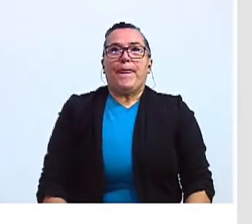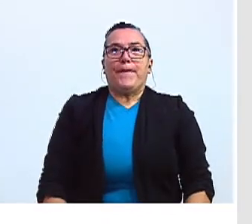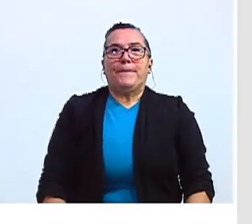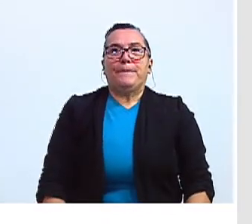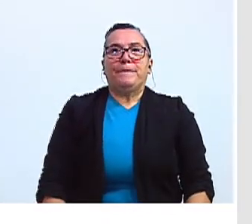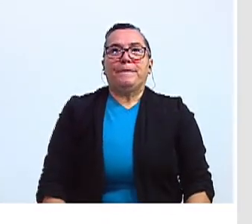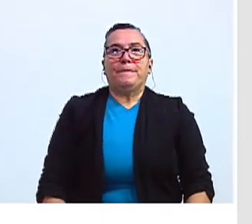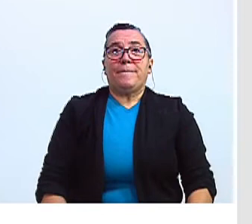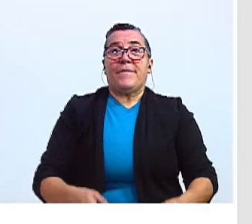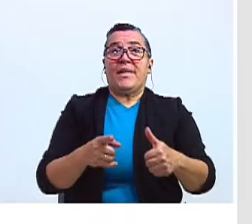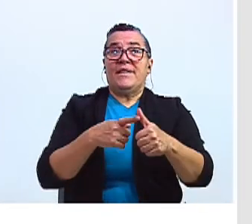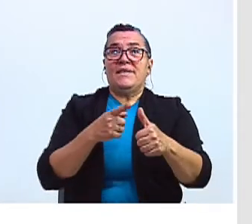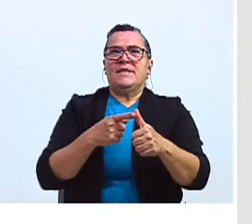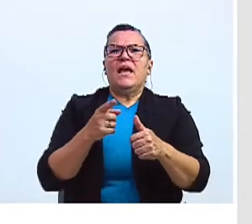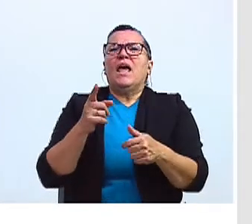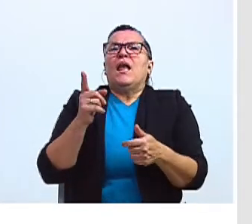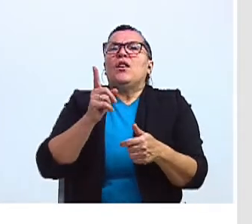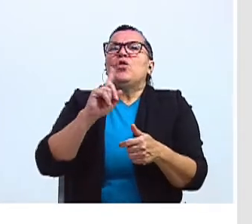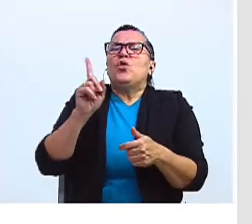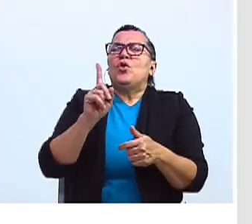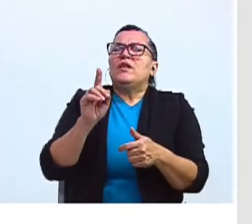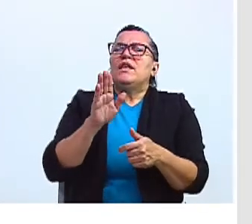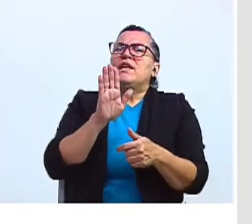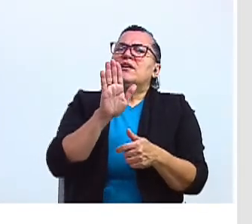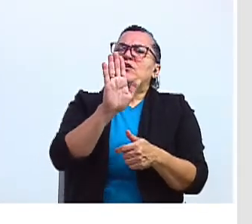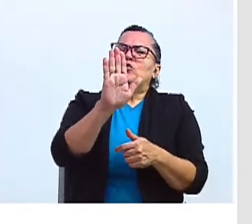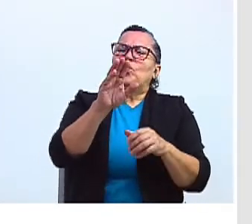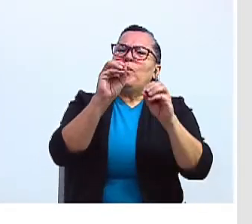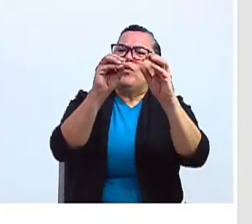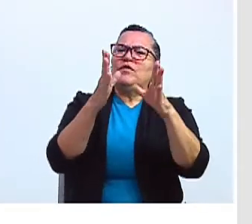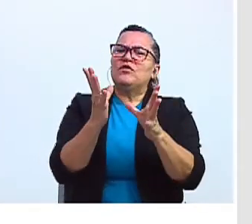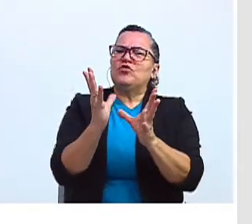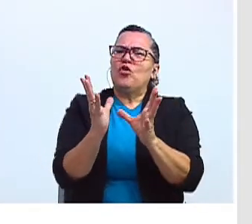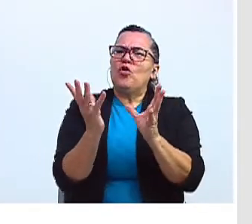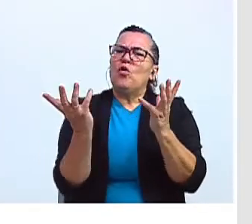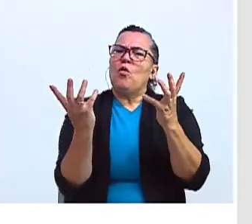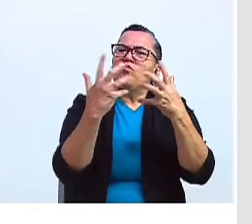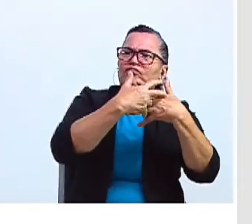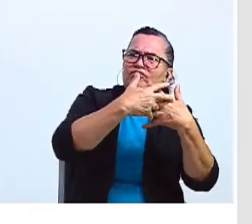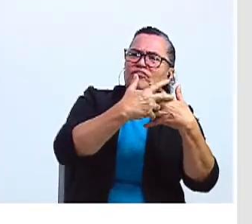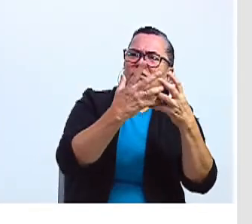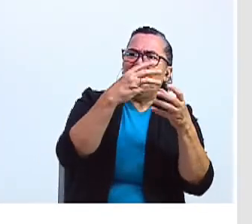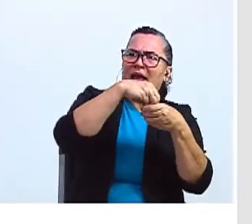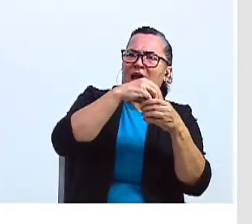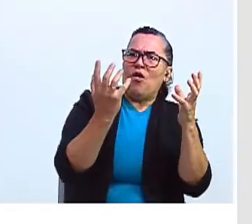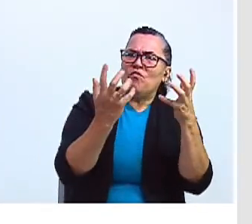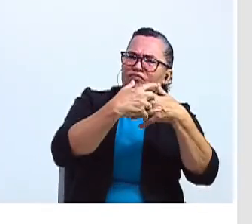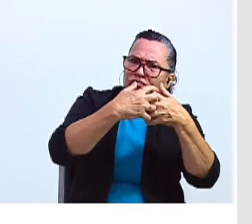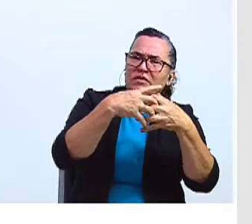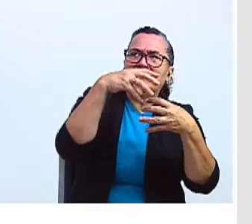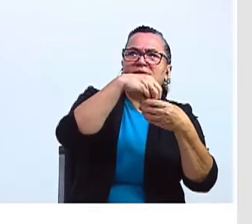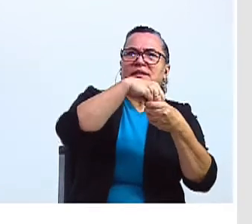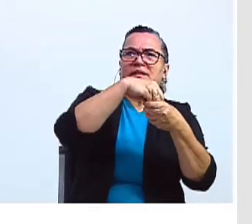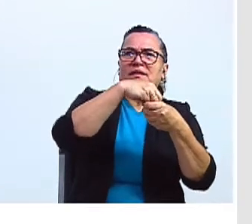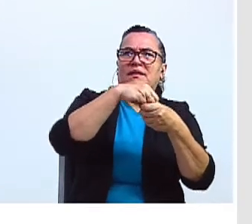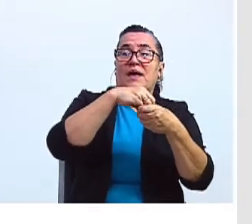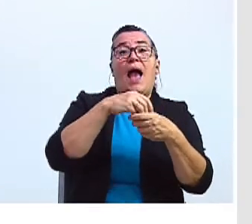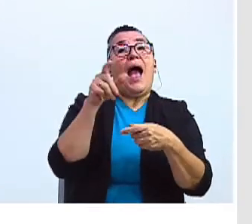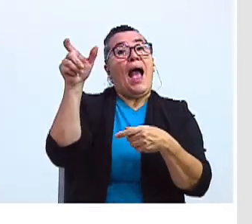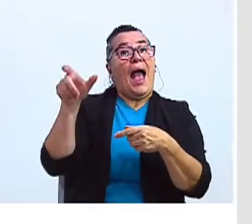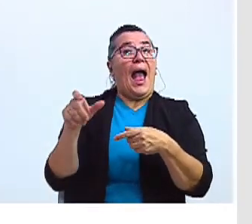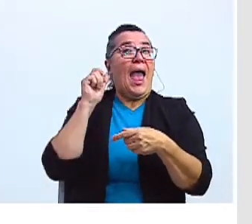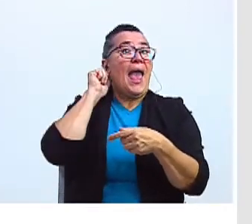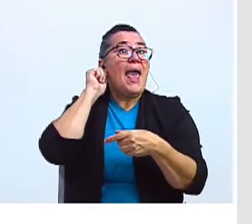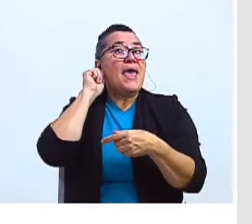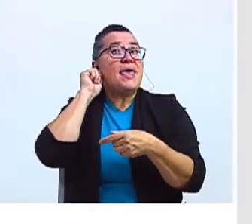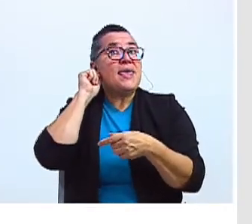It says, where does your teacher fit in? Where does your teacher fit in? She fits in